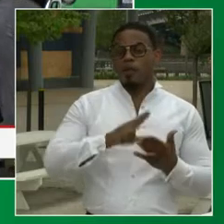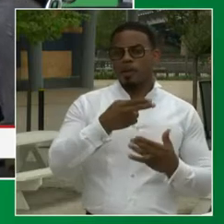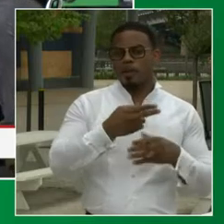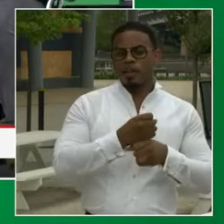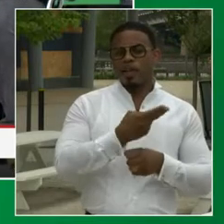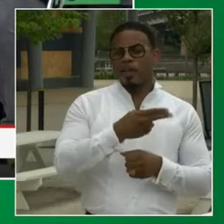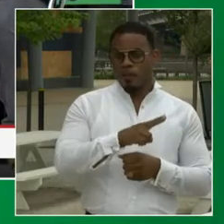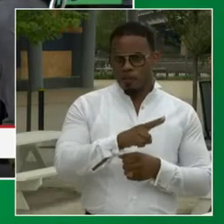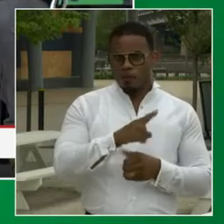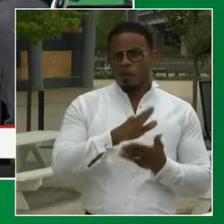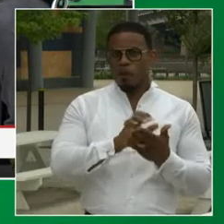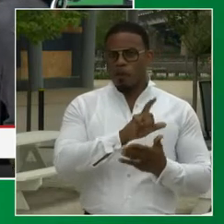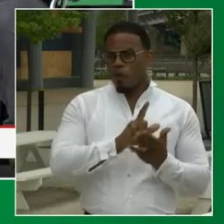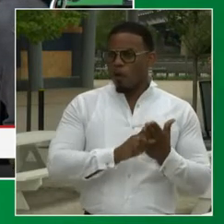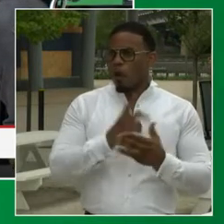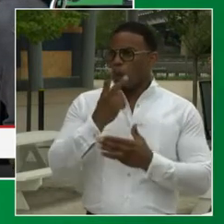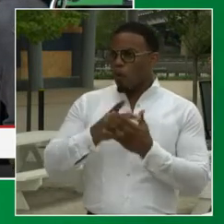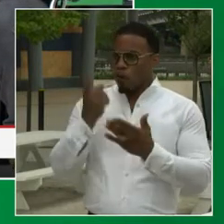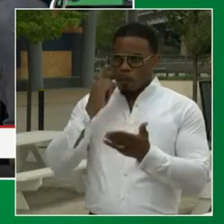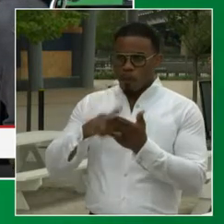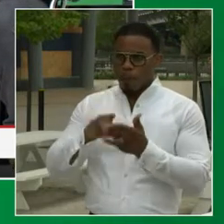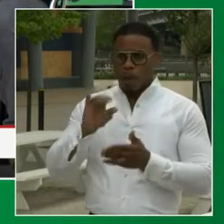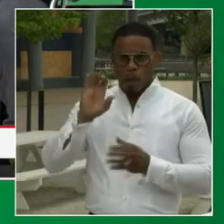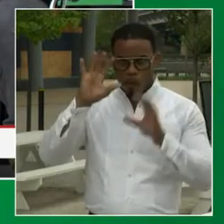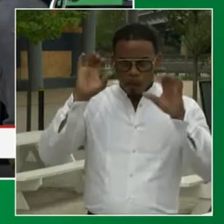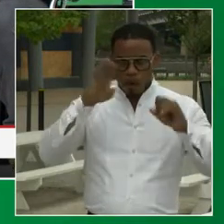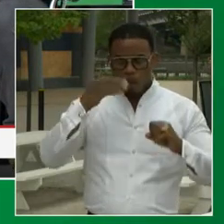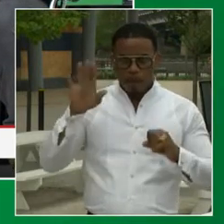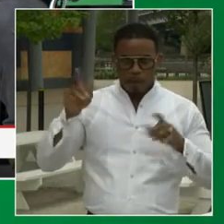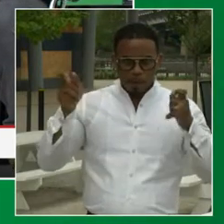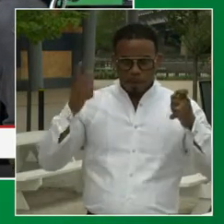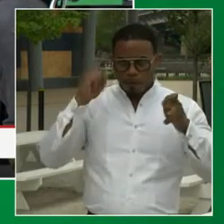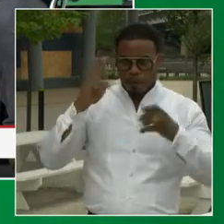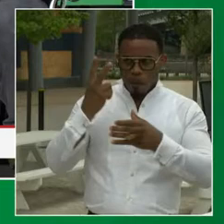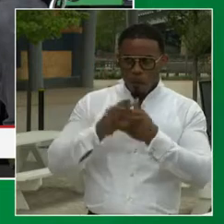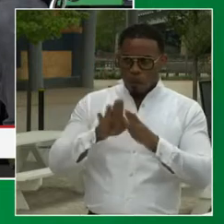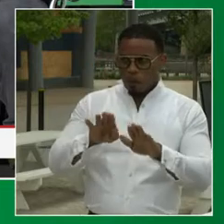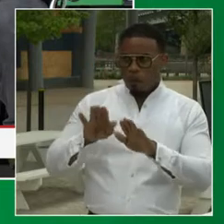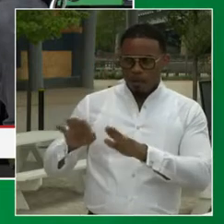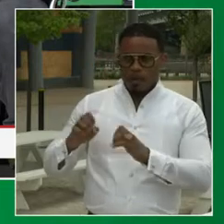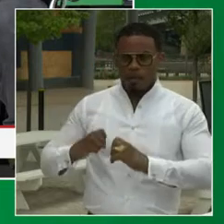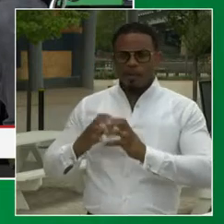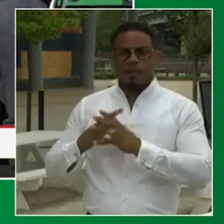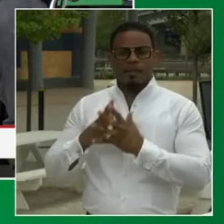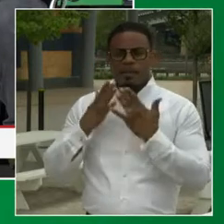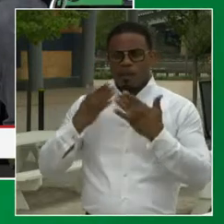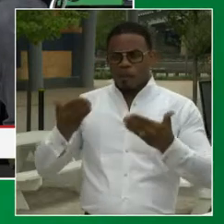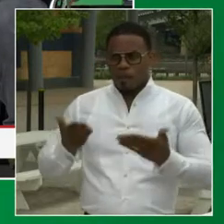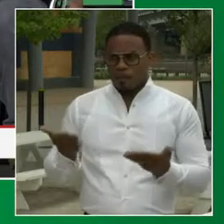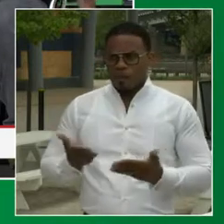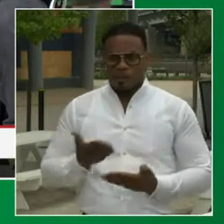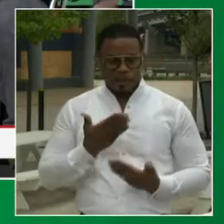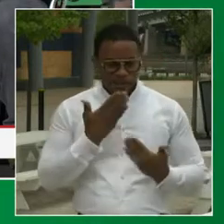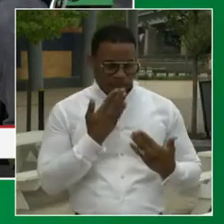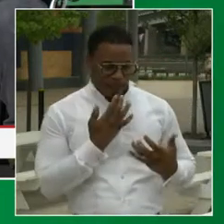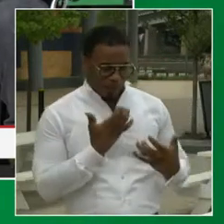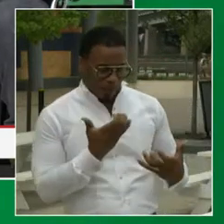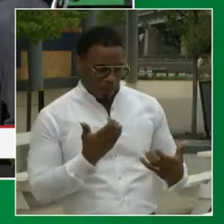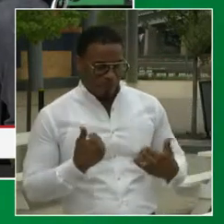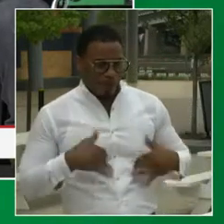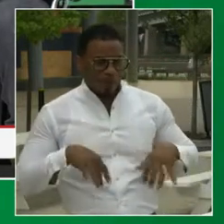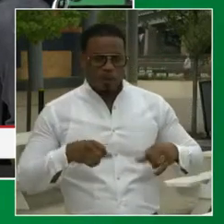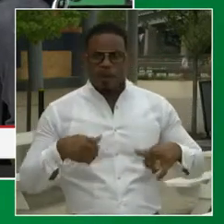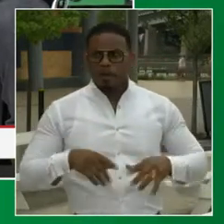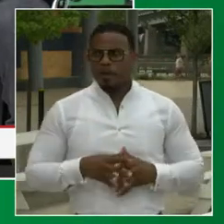have been recognized by President Obama and his administration for your work. I certainly welcome you here. Thank you so much for having